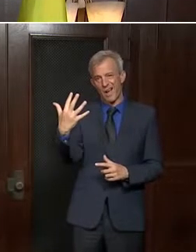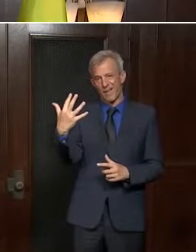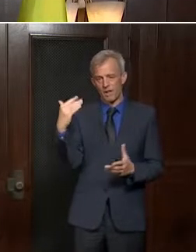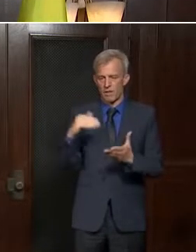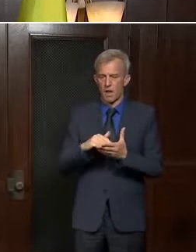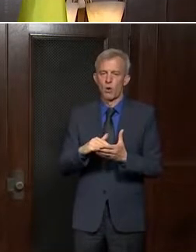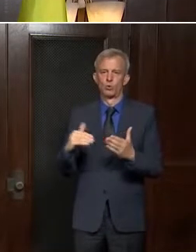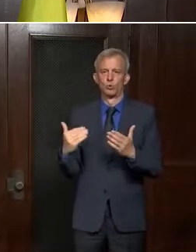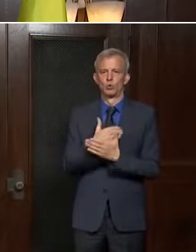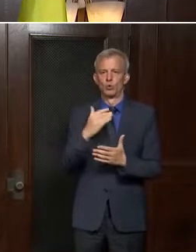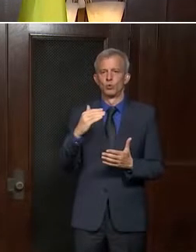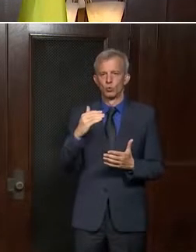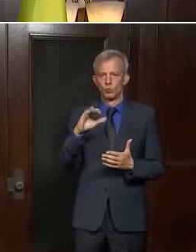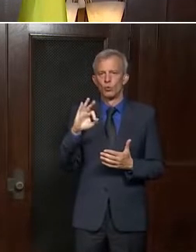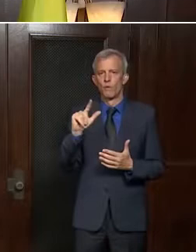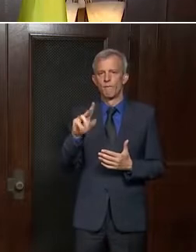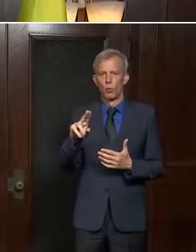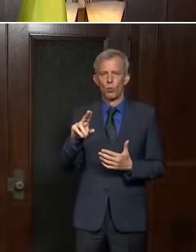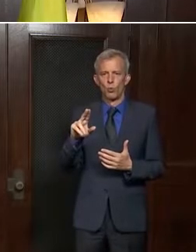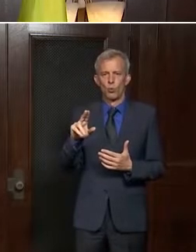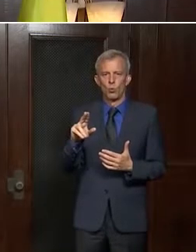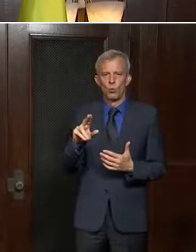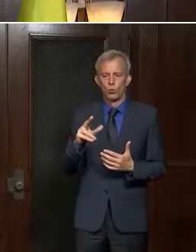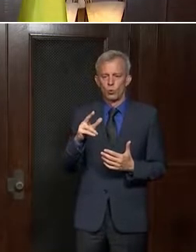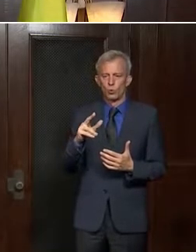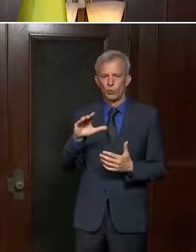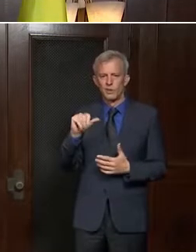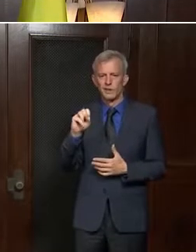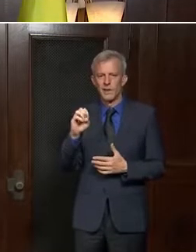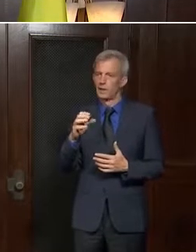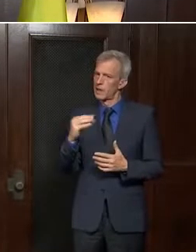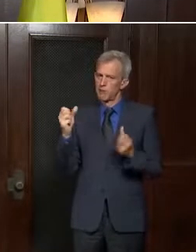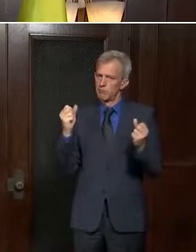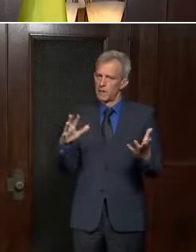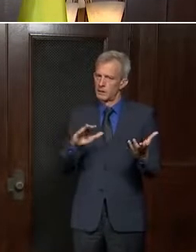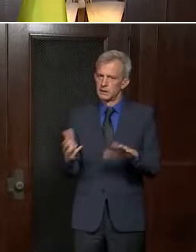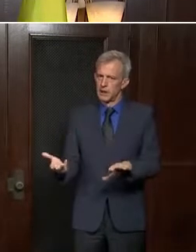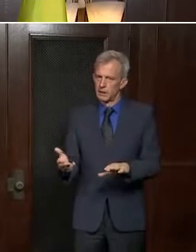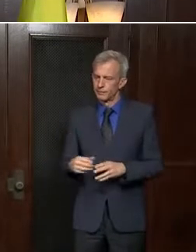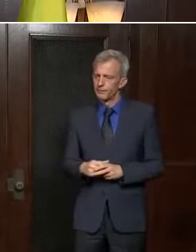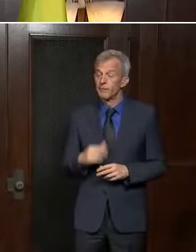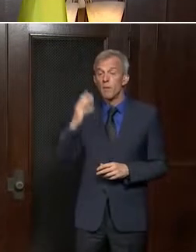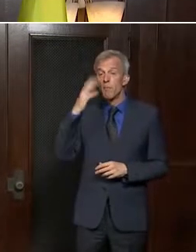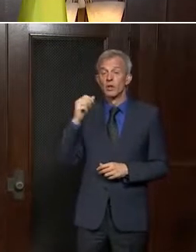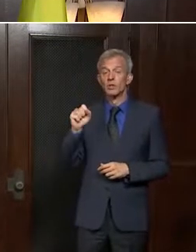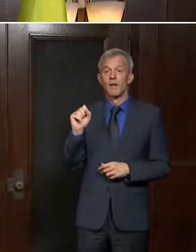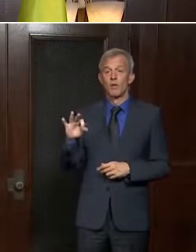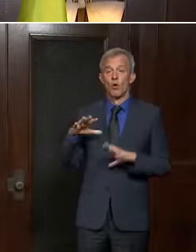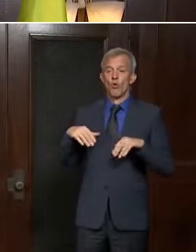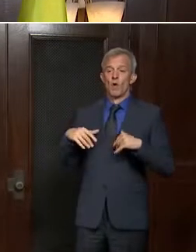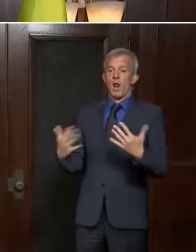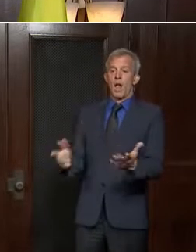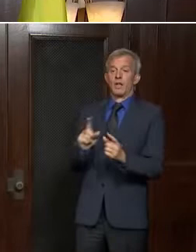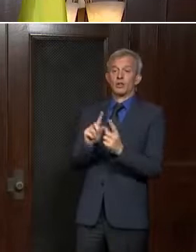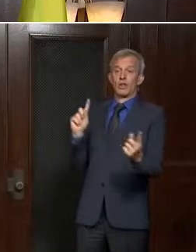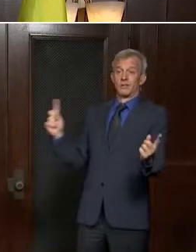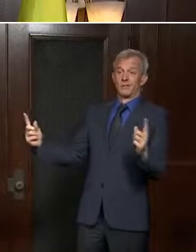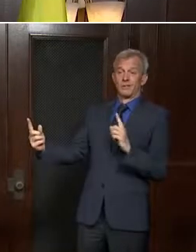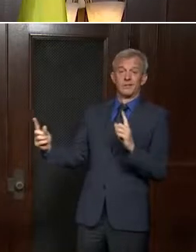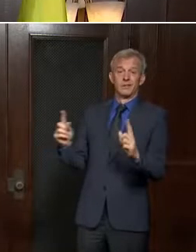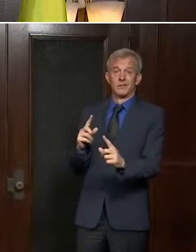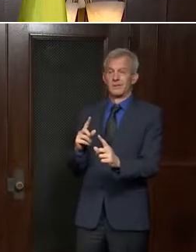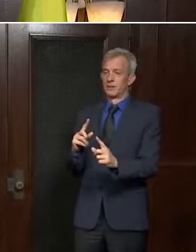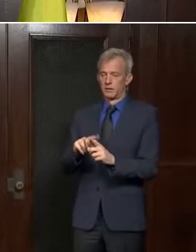flu cases and many deaths. Meanwhile, as San Francisco had relaxed its social distancing, here the city of Los